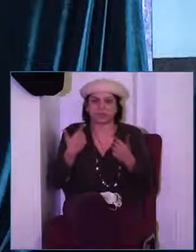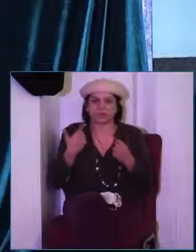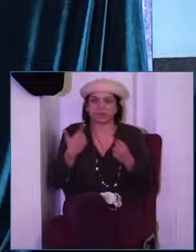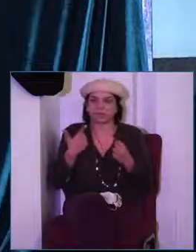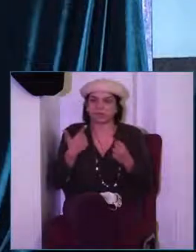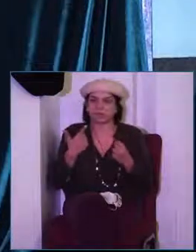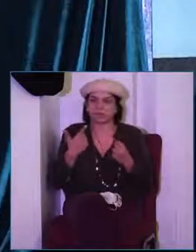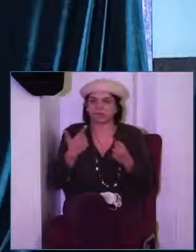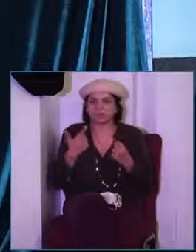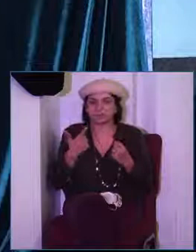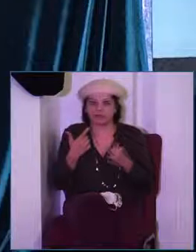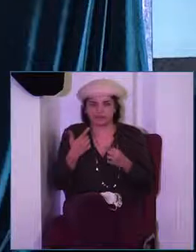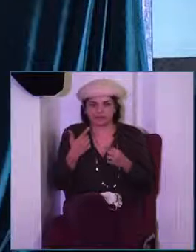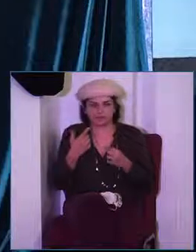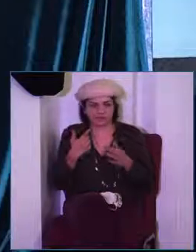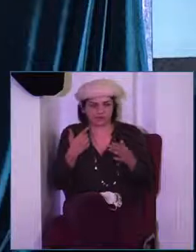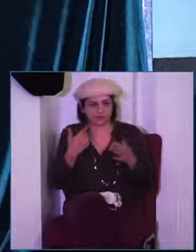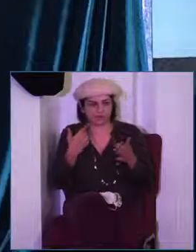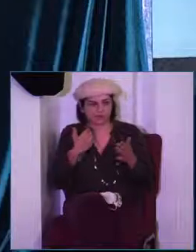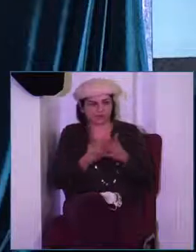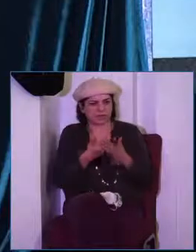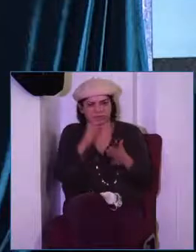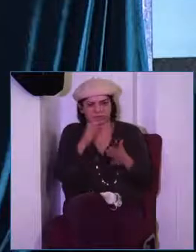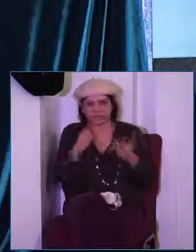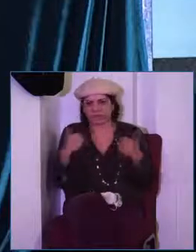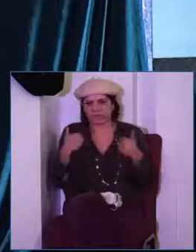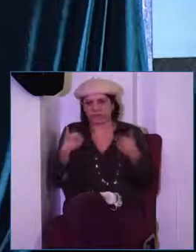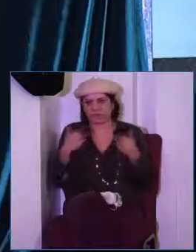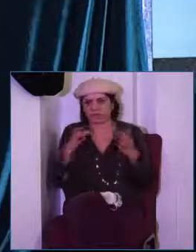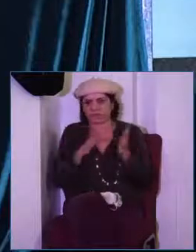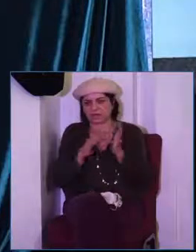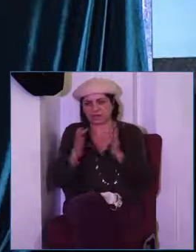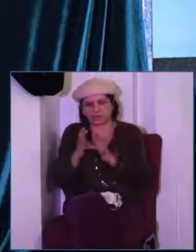They were about to not have Jesus with them.